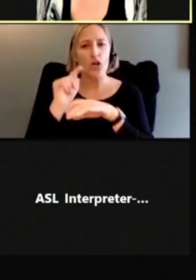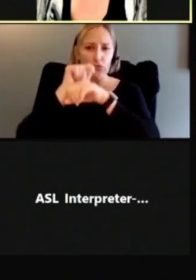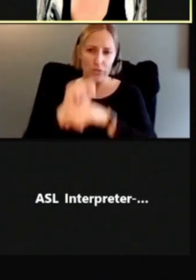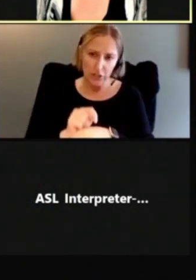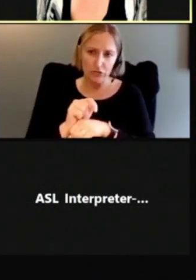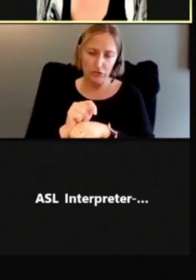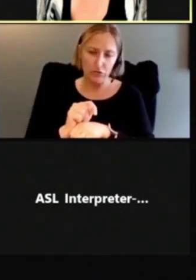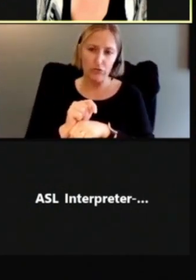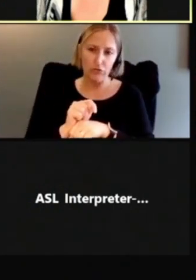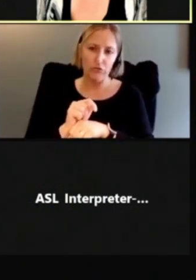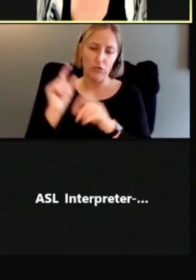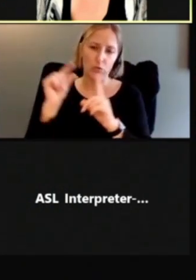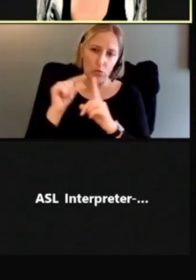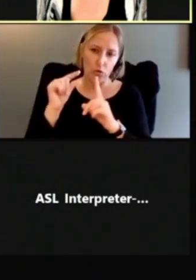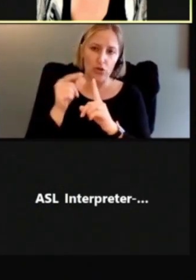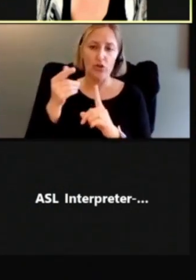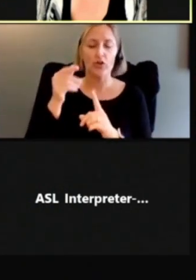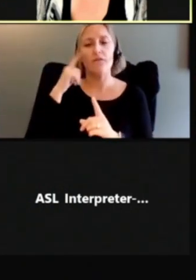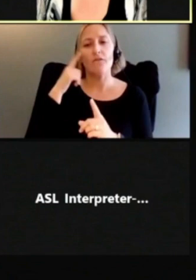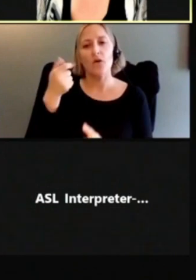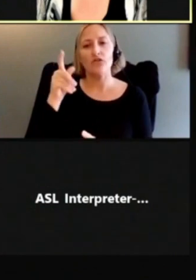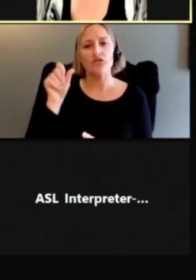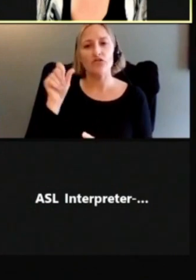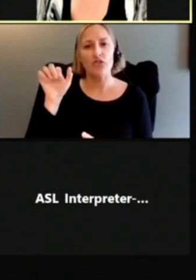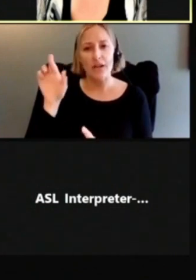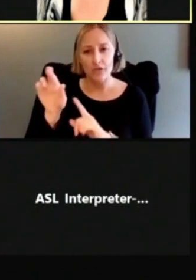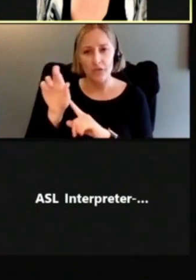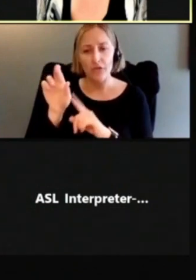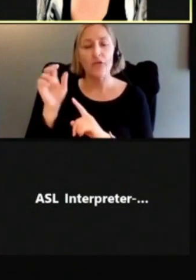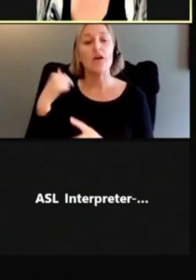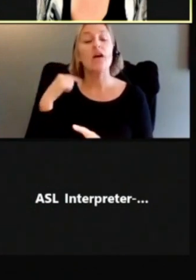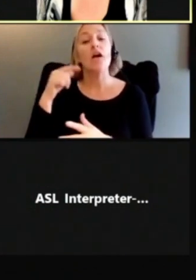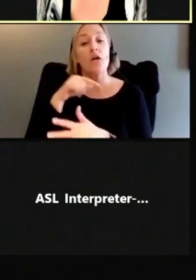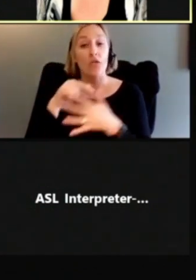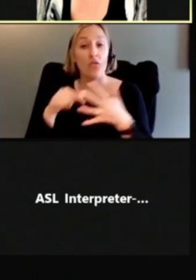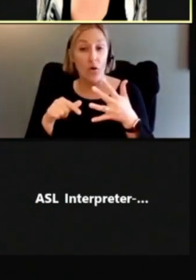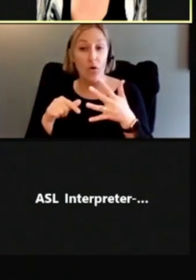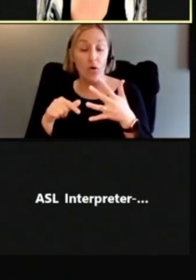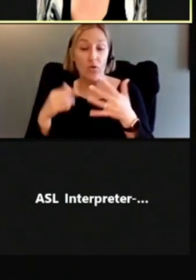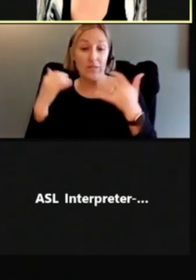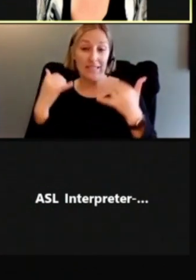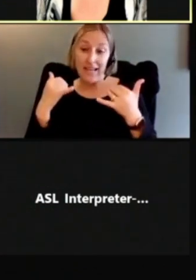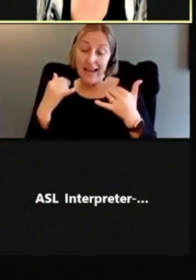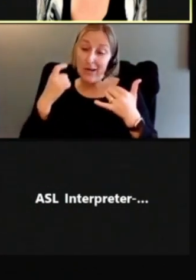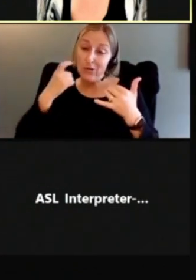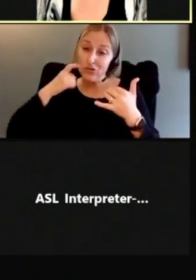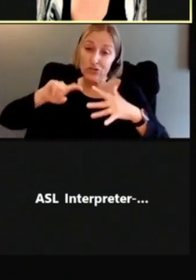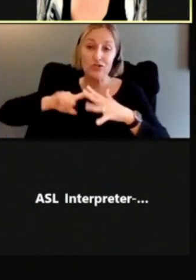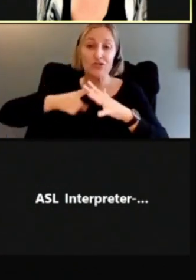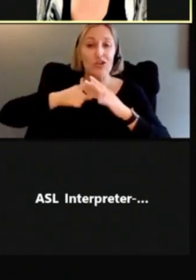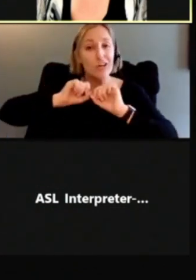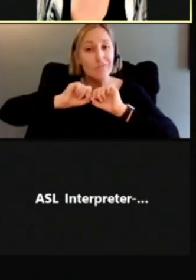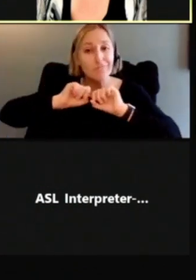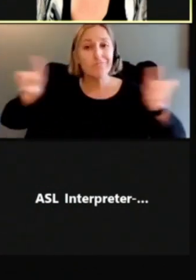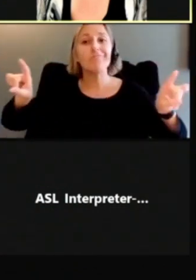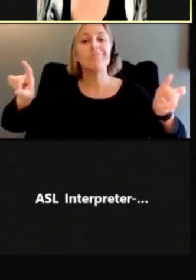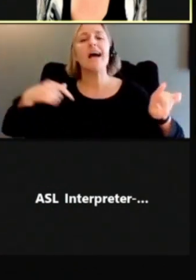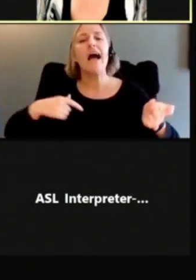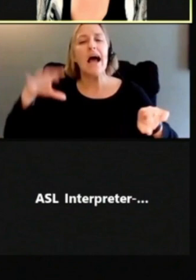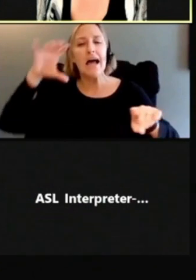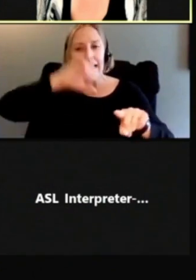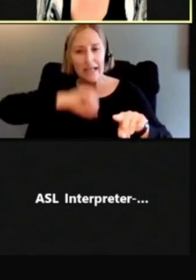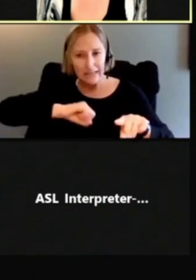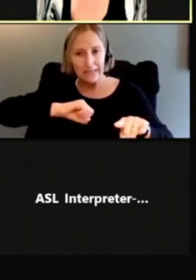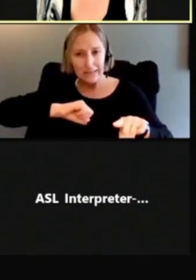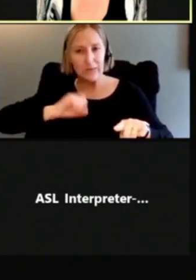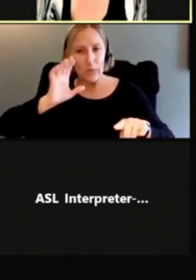verbiage and genders. We haven't, those are just going to market, so I'm anticipating we will get feedback that